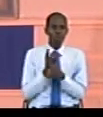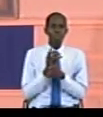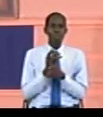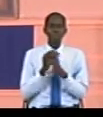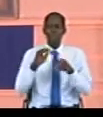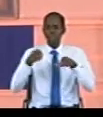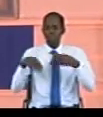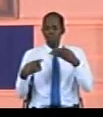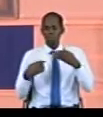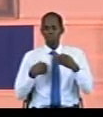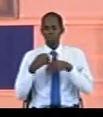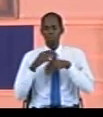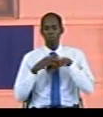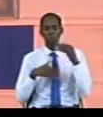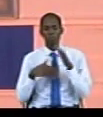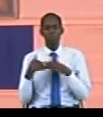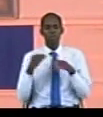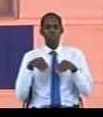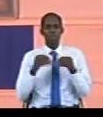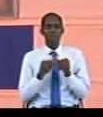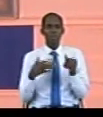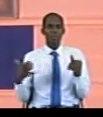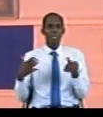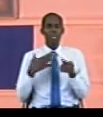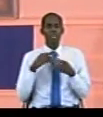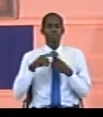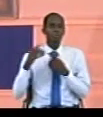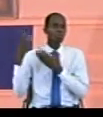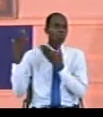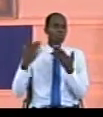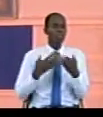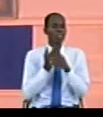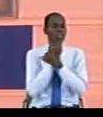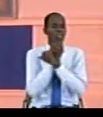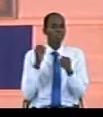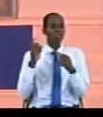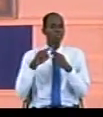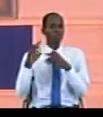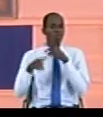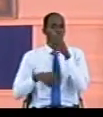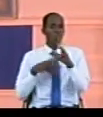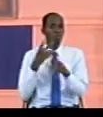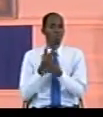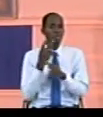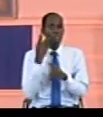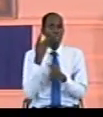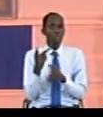bring salvation to the sinners in the world. It says, look at the second part of that verse 18,